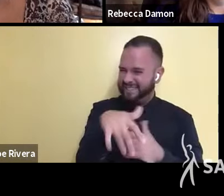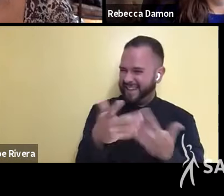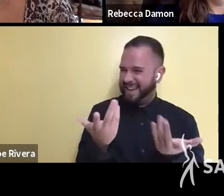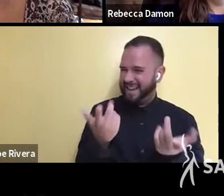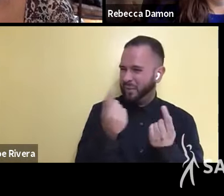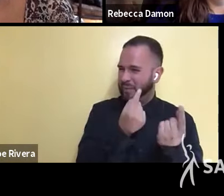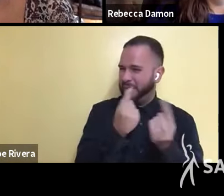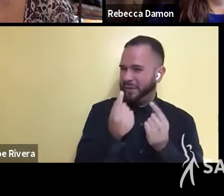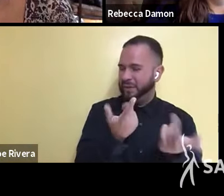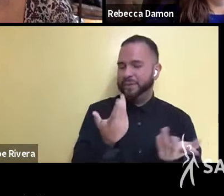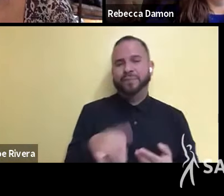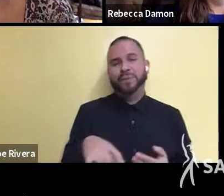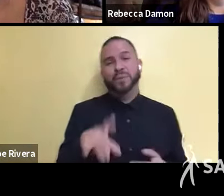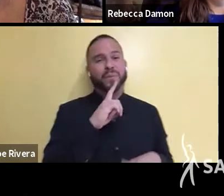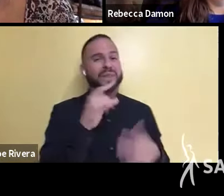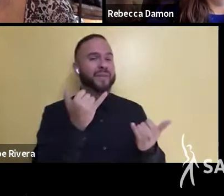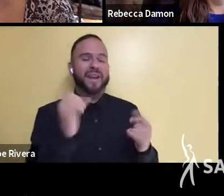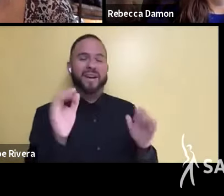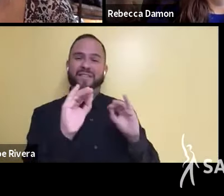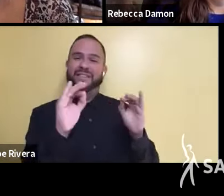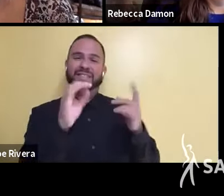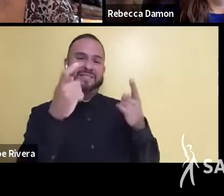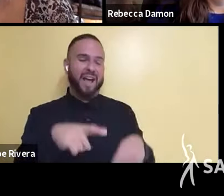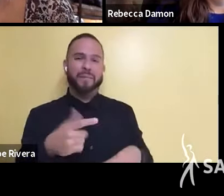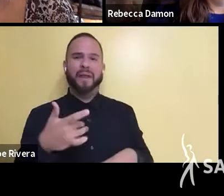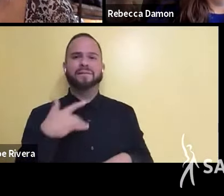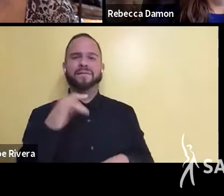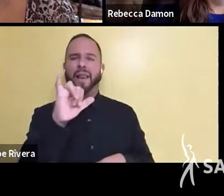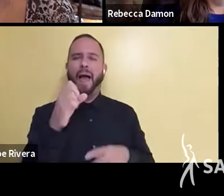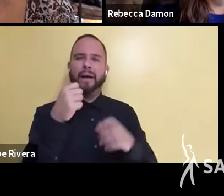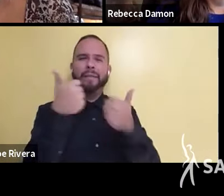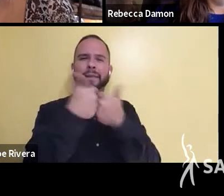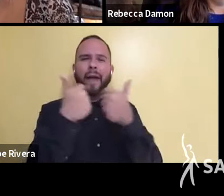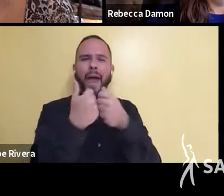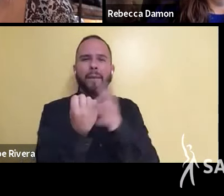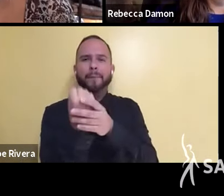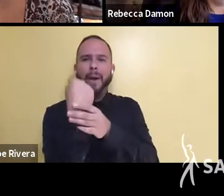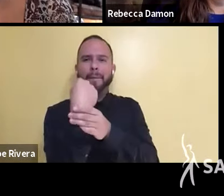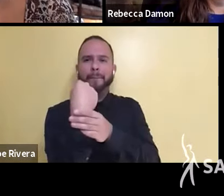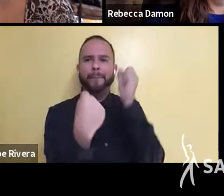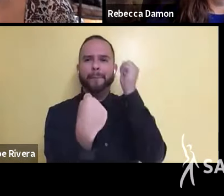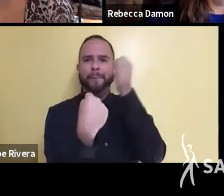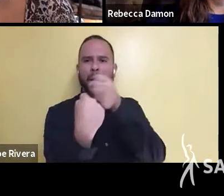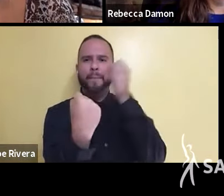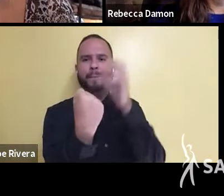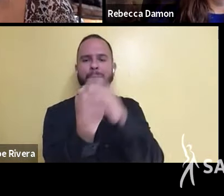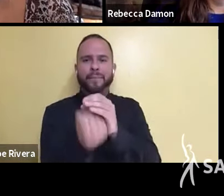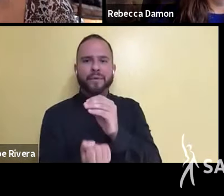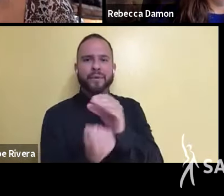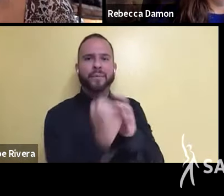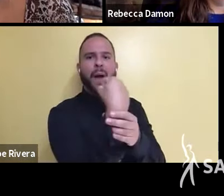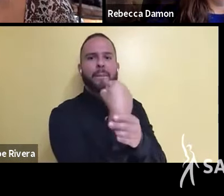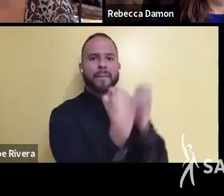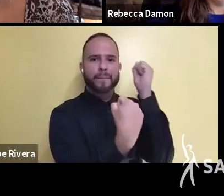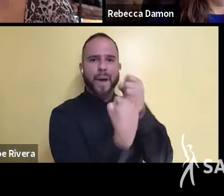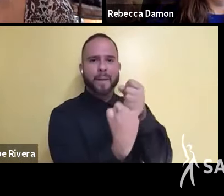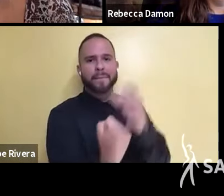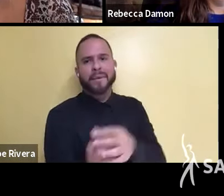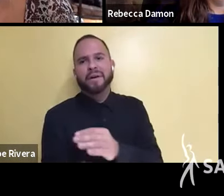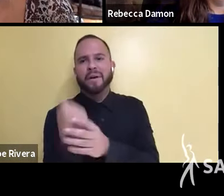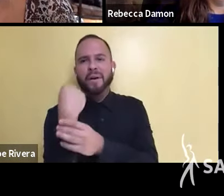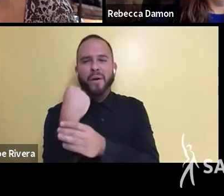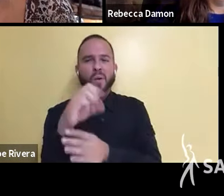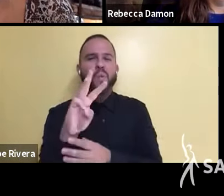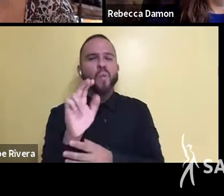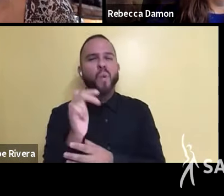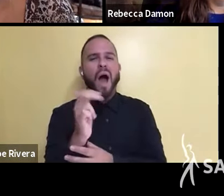totally inefficient. It's a whack-a-mole process. It just pops up and then you have to issue another one. So the only ones who can really do this seriously